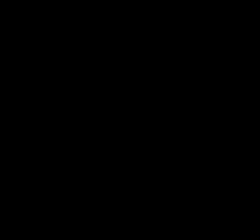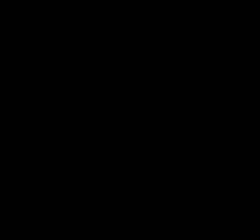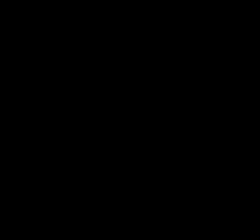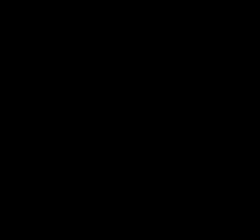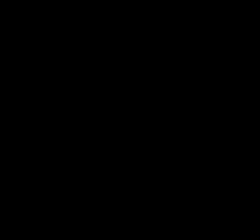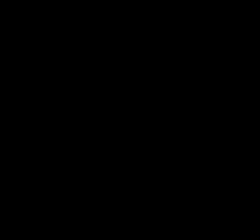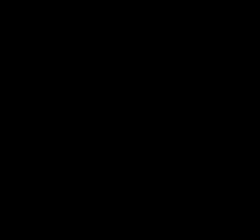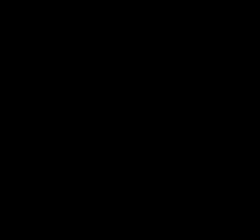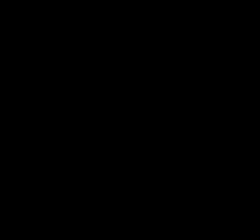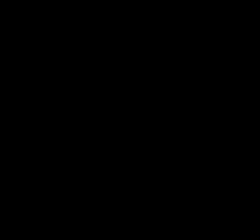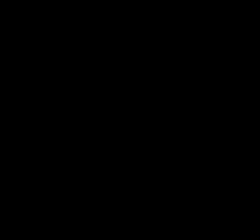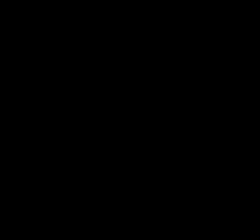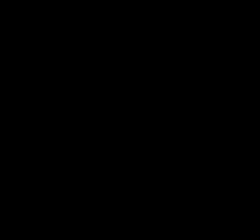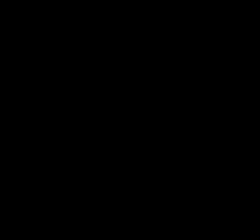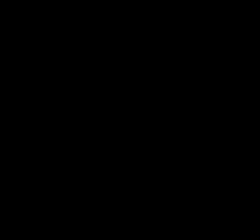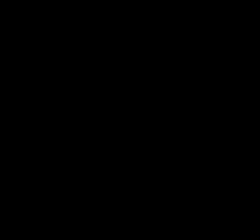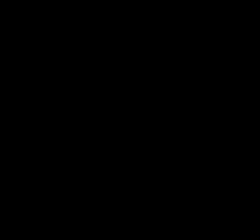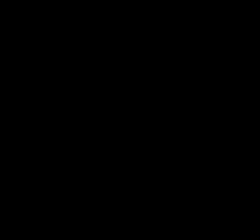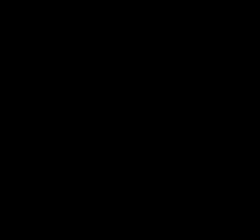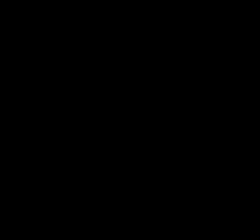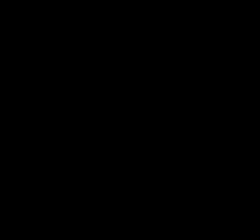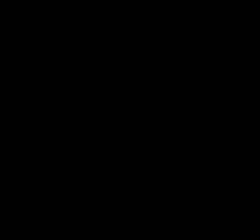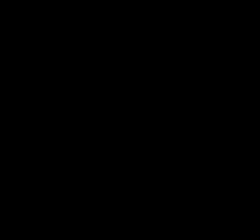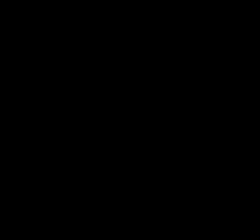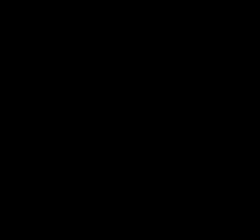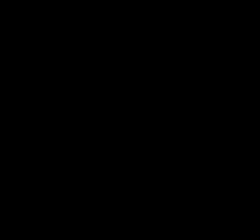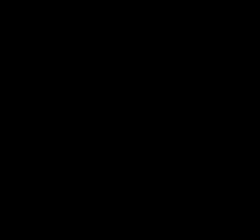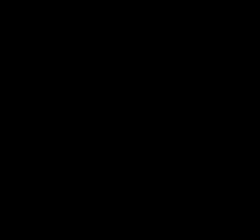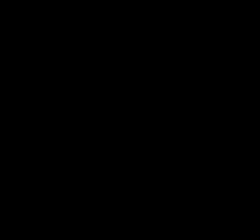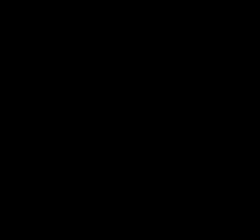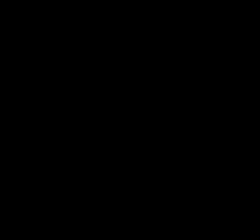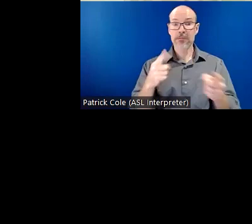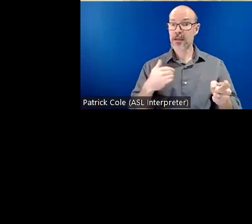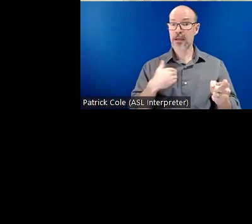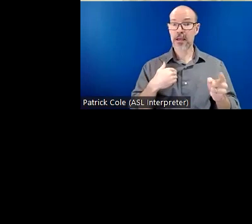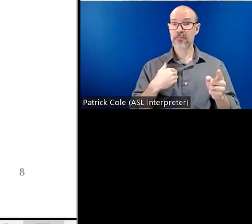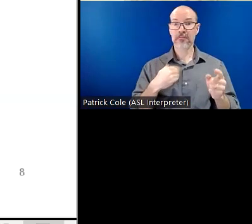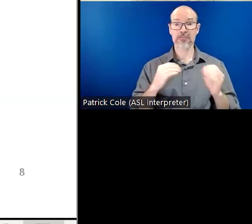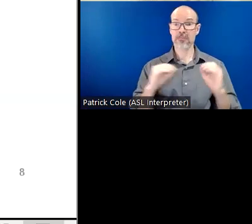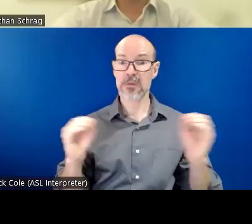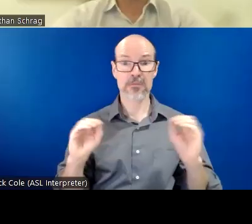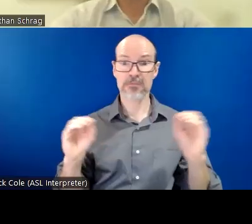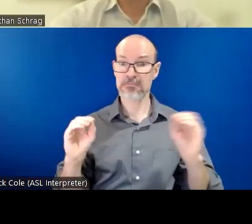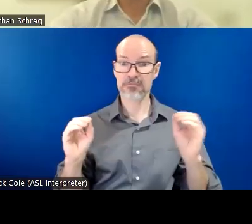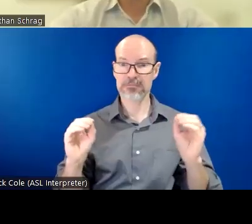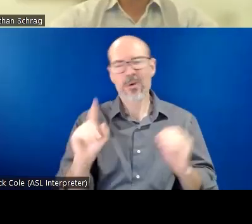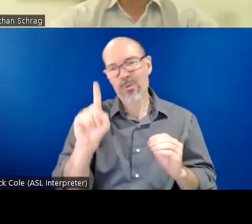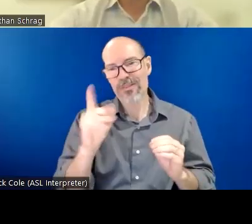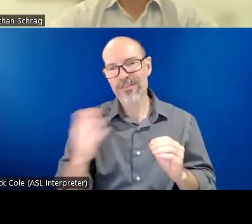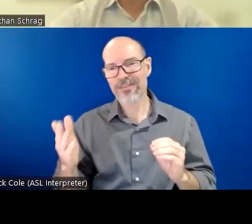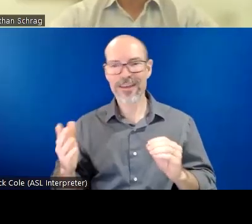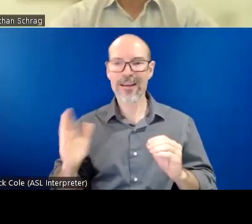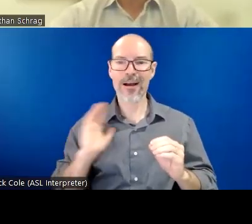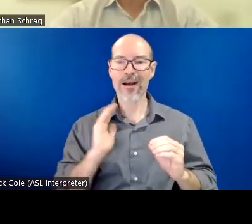So I think we can, updates and announcements. I don't have any big updates and announcements aside from